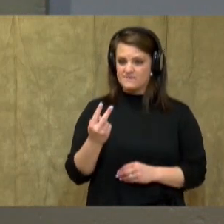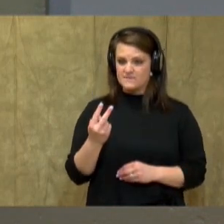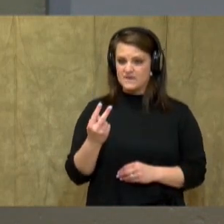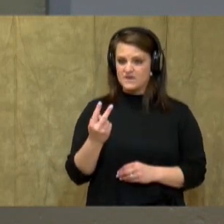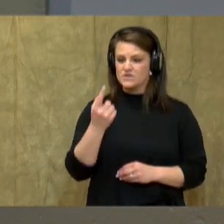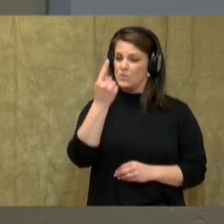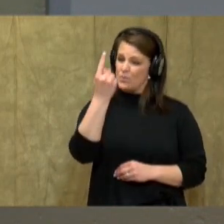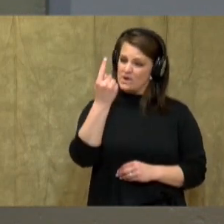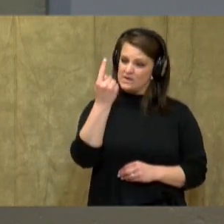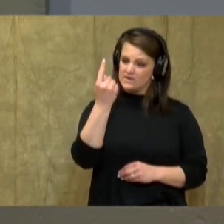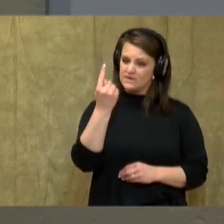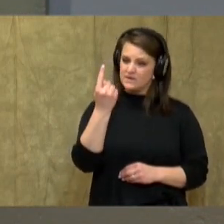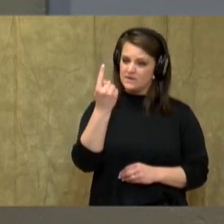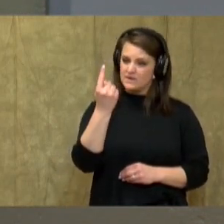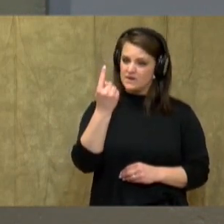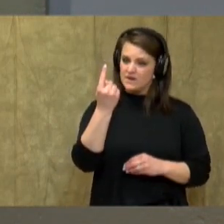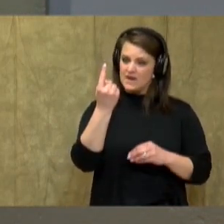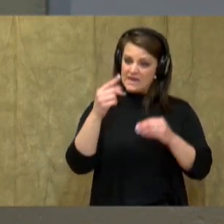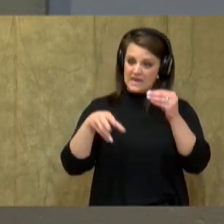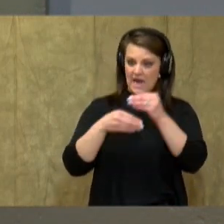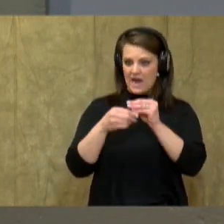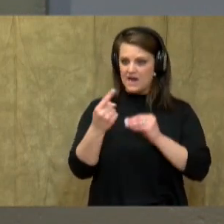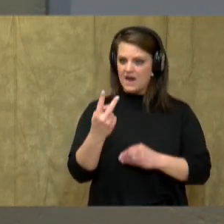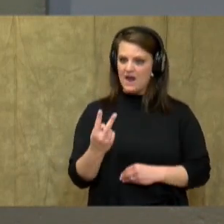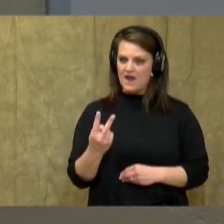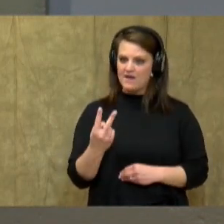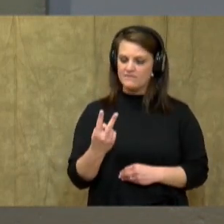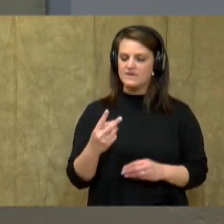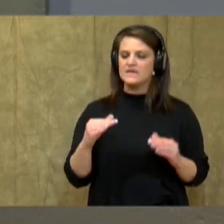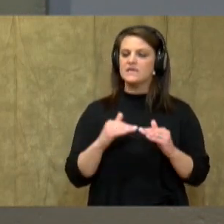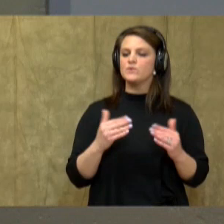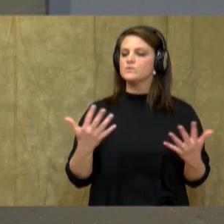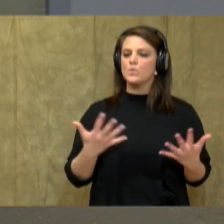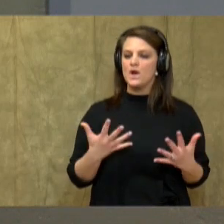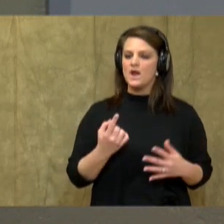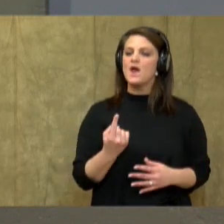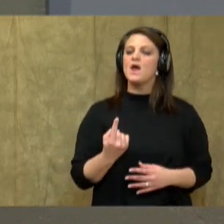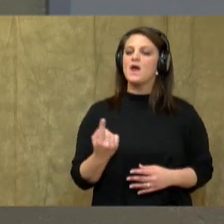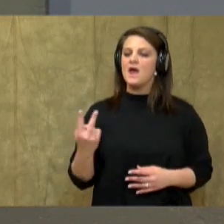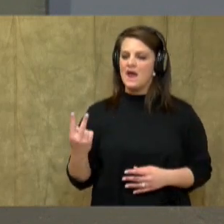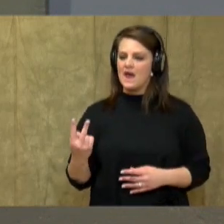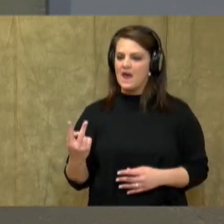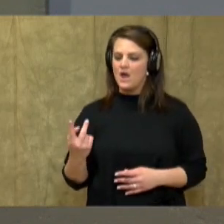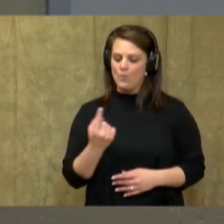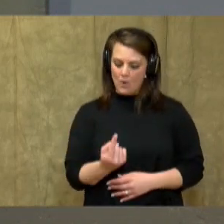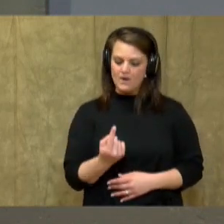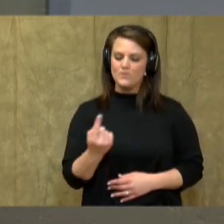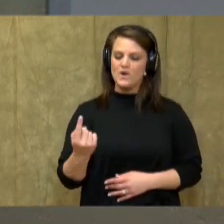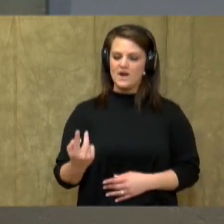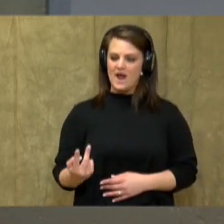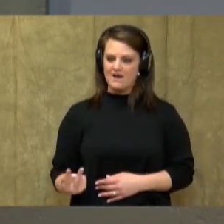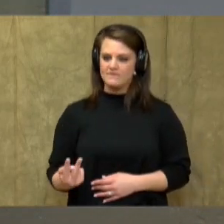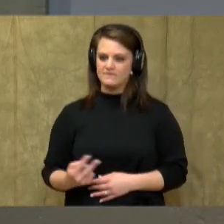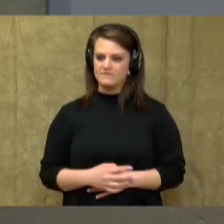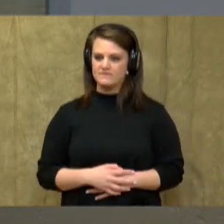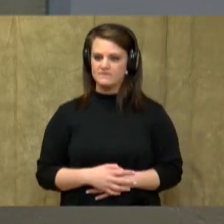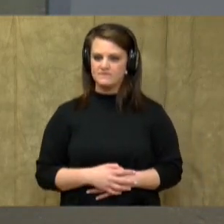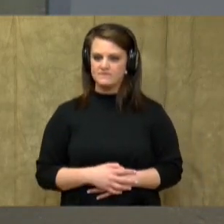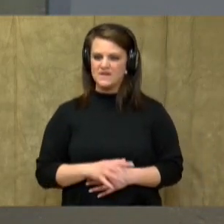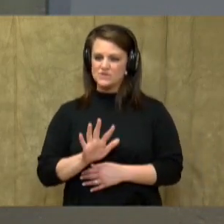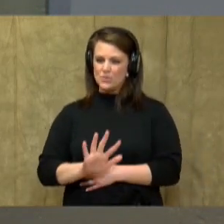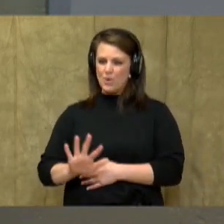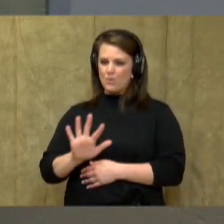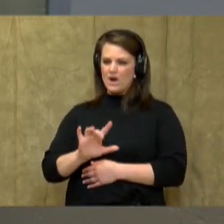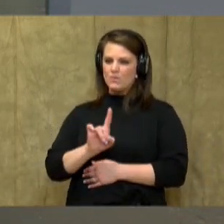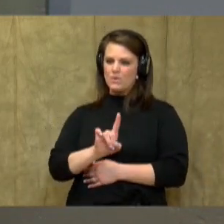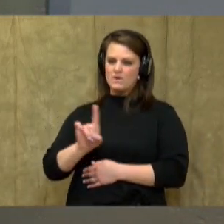So 1 added to a half would be 1.5, but both of these are a little over that. So I'm going to say it's going to be